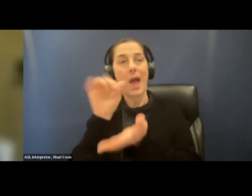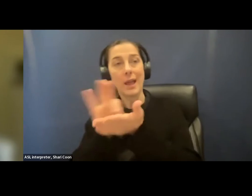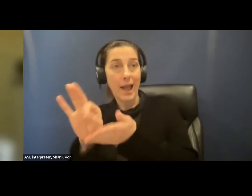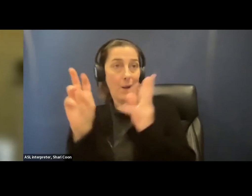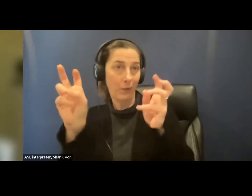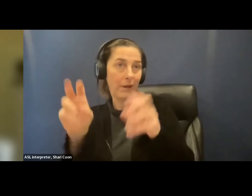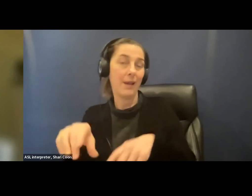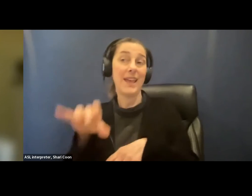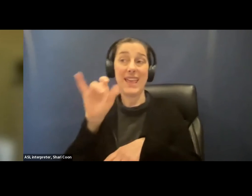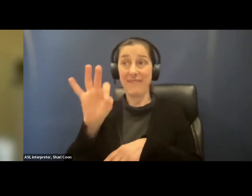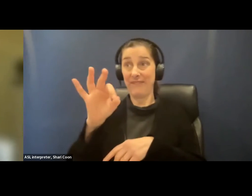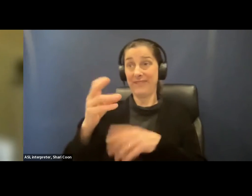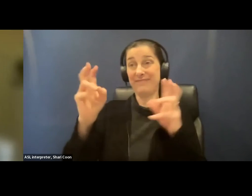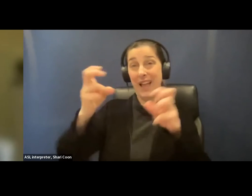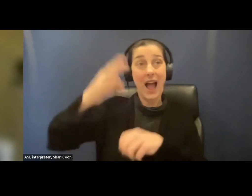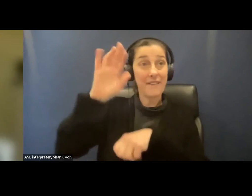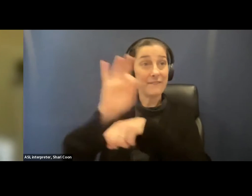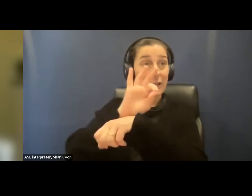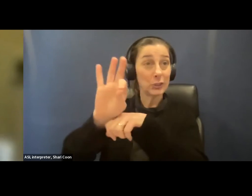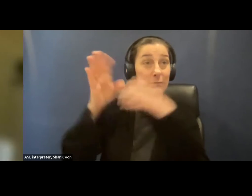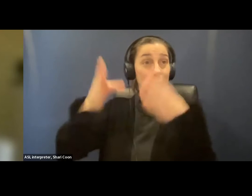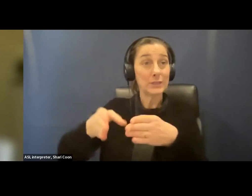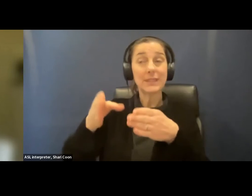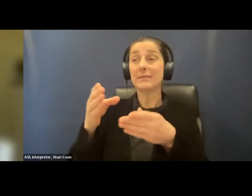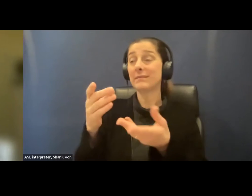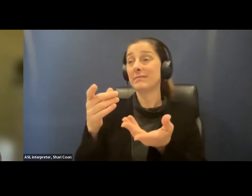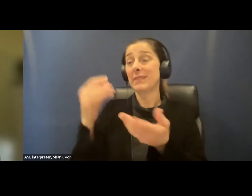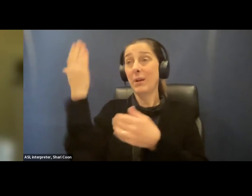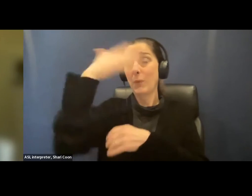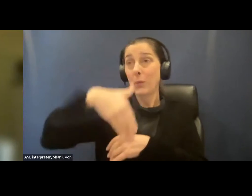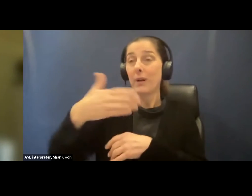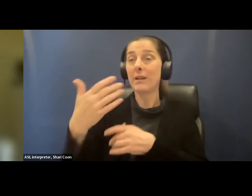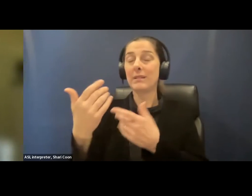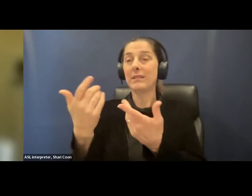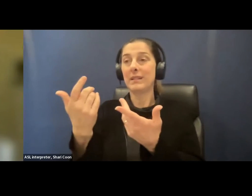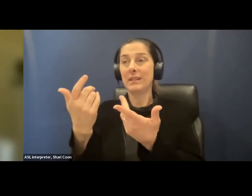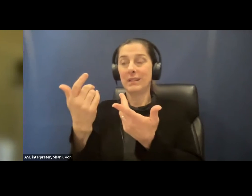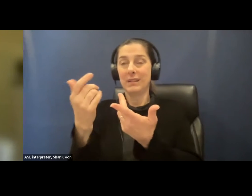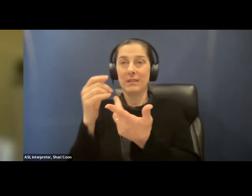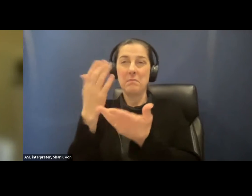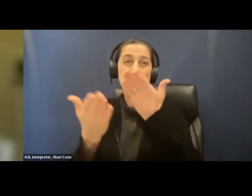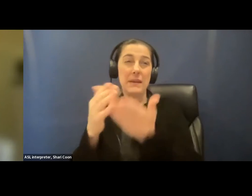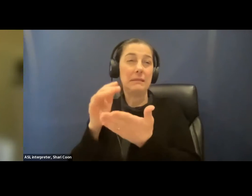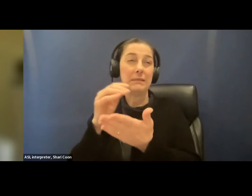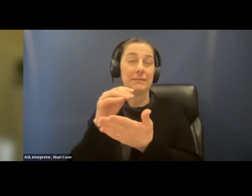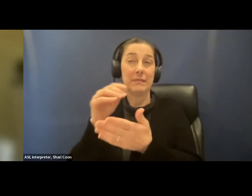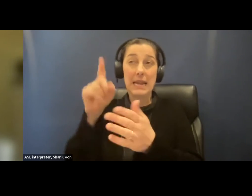thoughts on if all mental illness, so parentheses, generalized anxiety, depression, etc., should be considered a